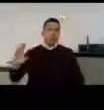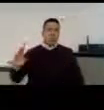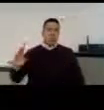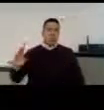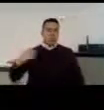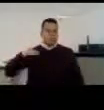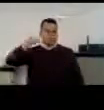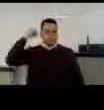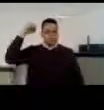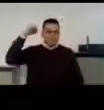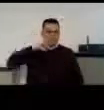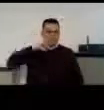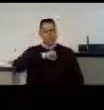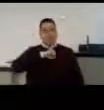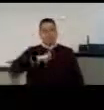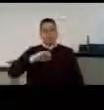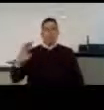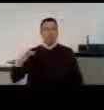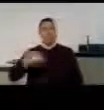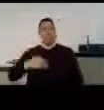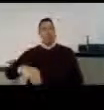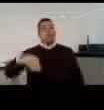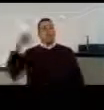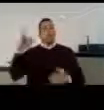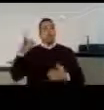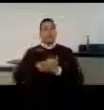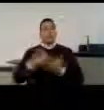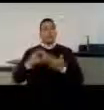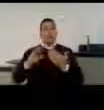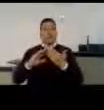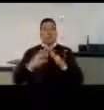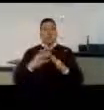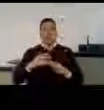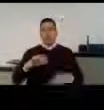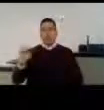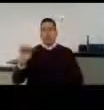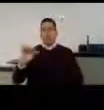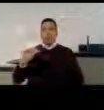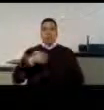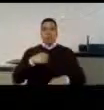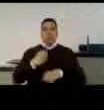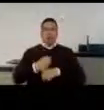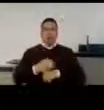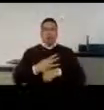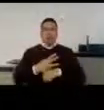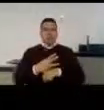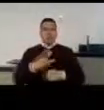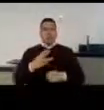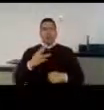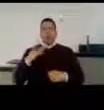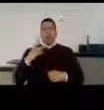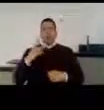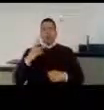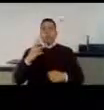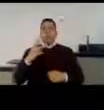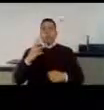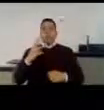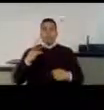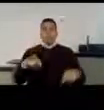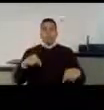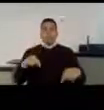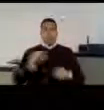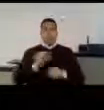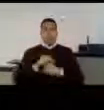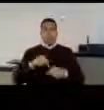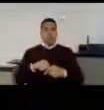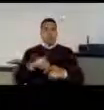Brooklynite, grown and raised in the city, and also a social worker who has been practicing